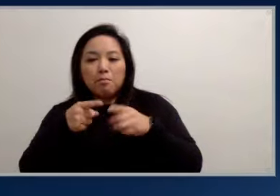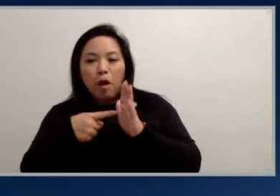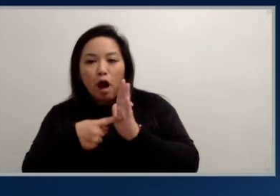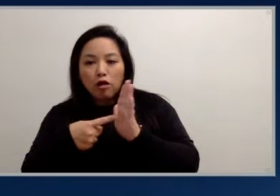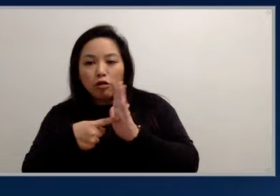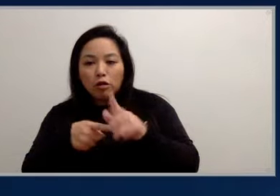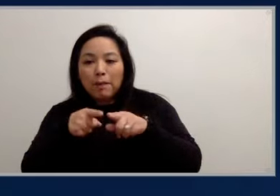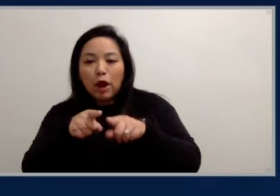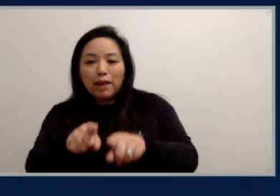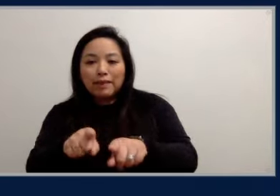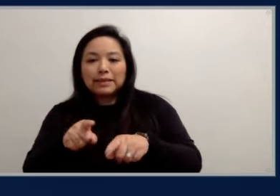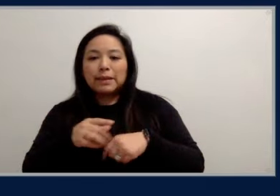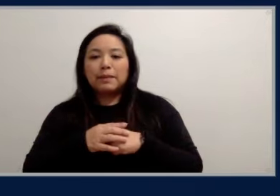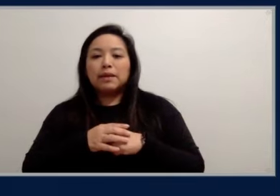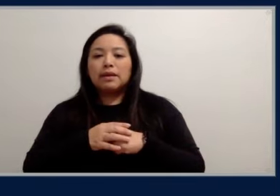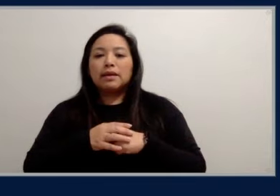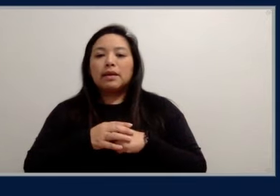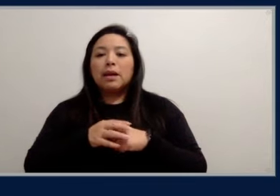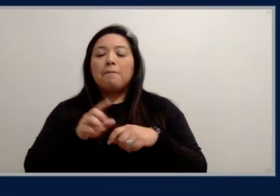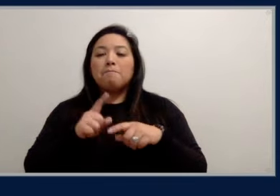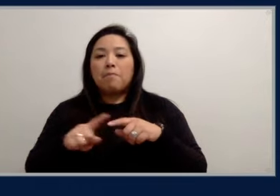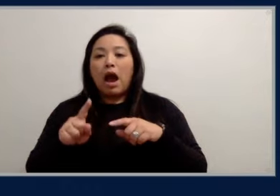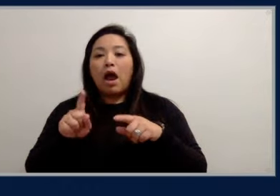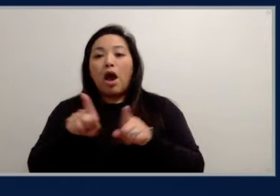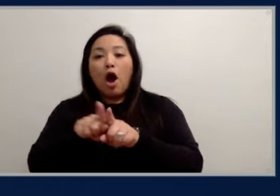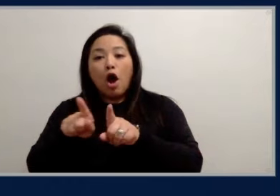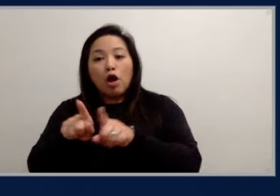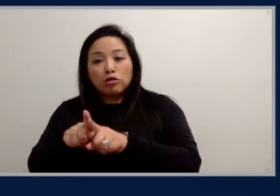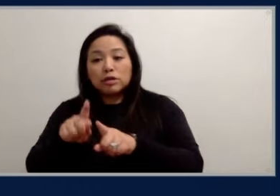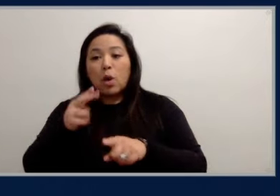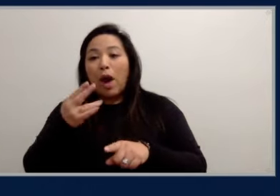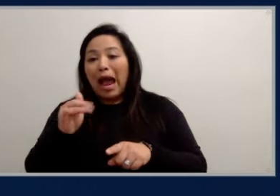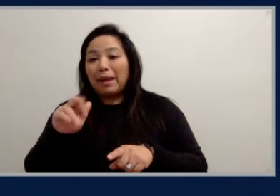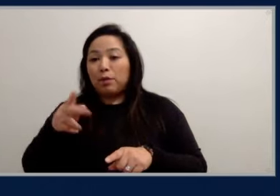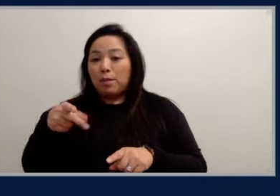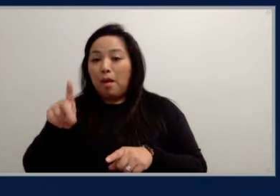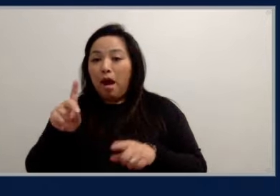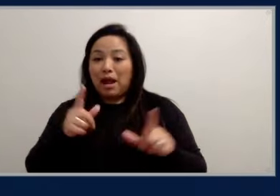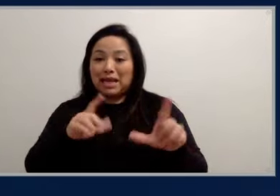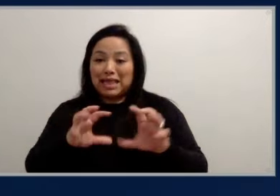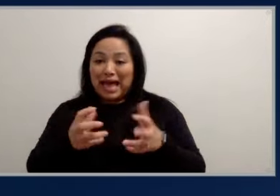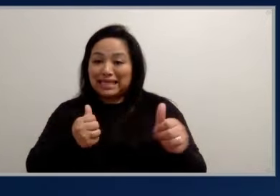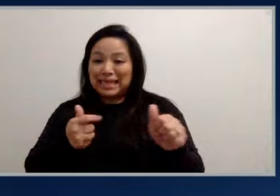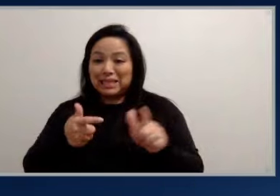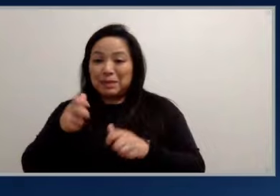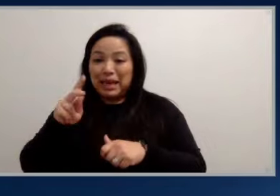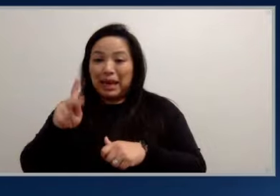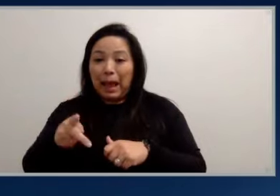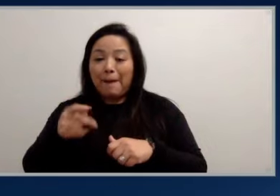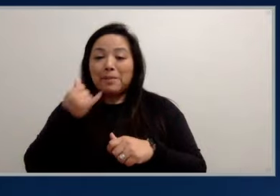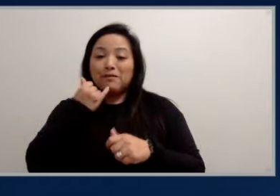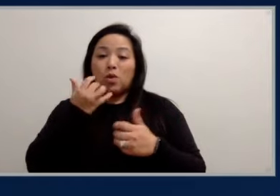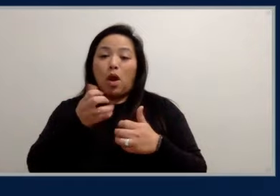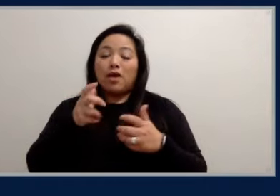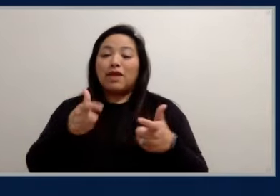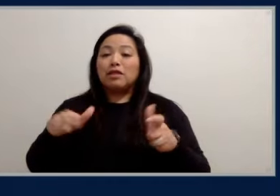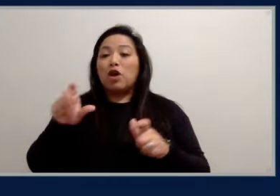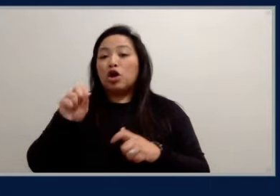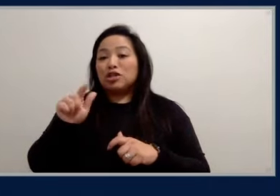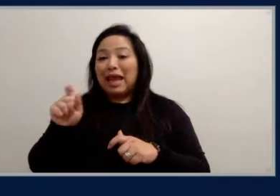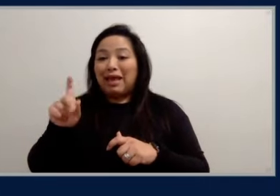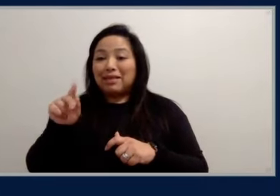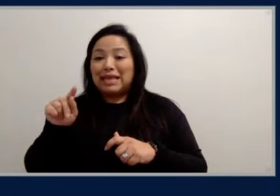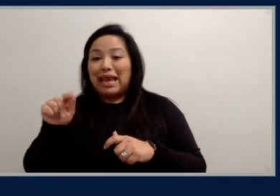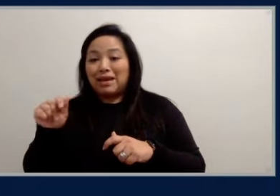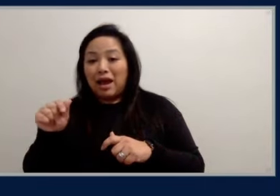nothing prevents you from spinning up an HyperPod cluster to run, for example, a large-scale data processing workload. I've worked with customers who are